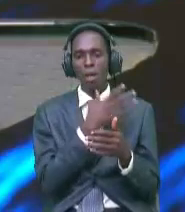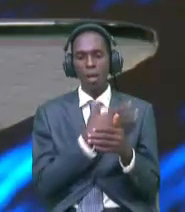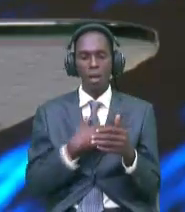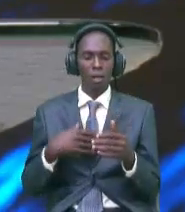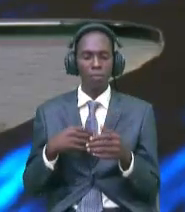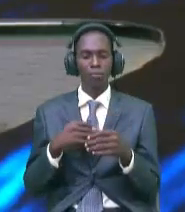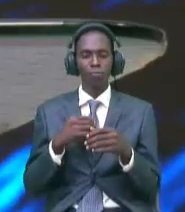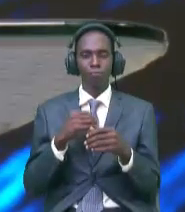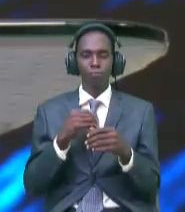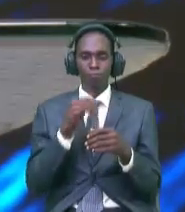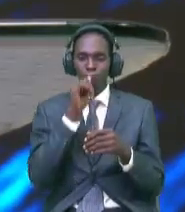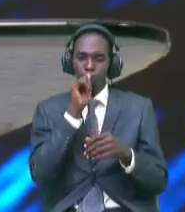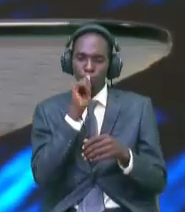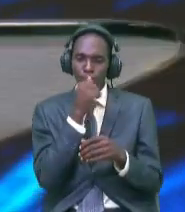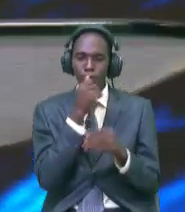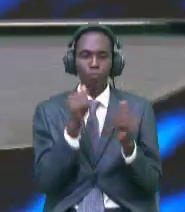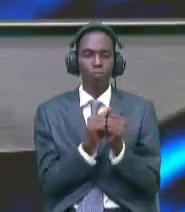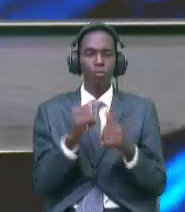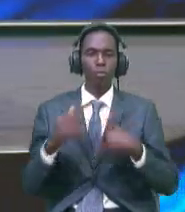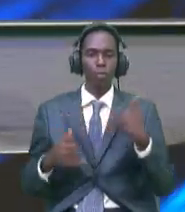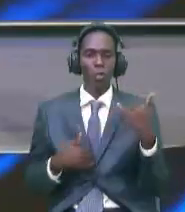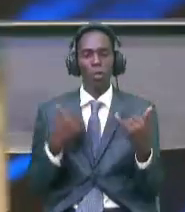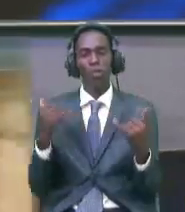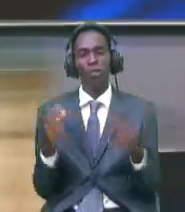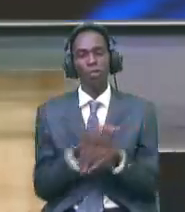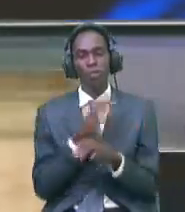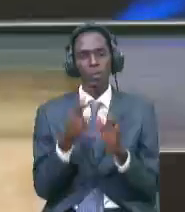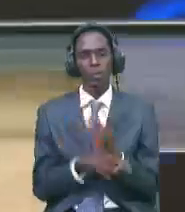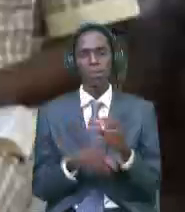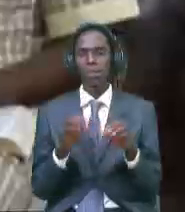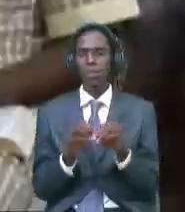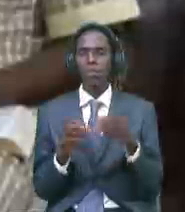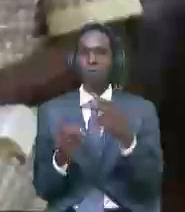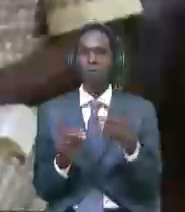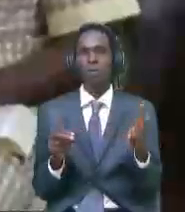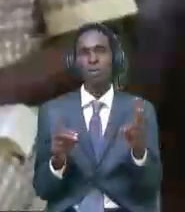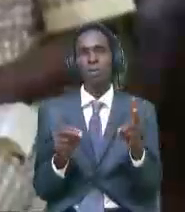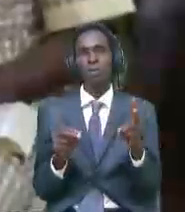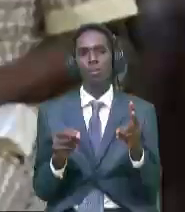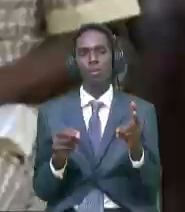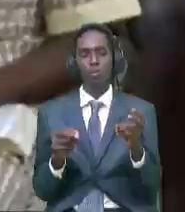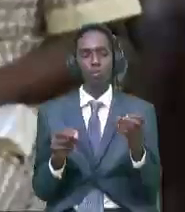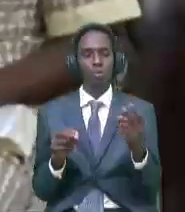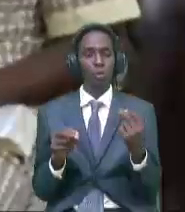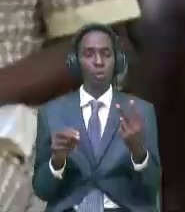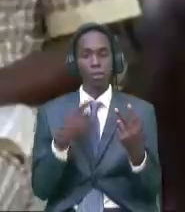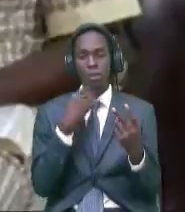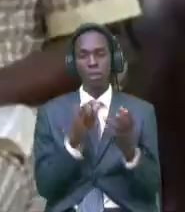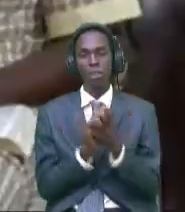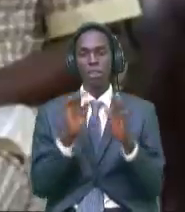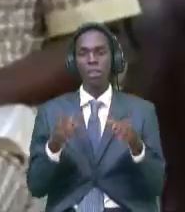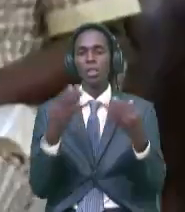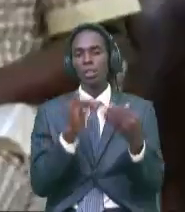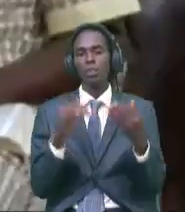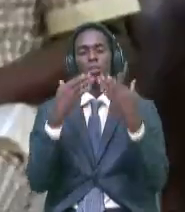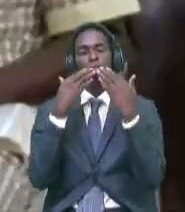with joyfulness. And then in verse 12, it says, giving thanks unto the Father. Is not the one going